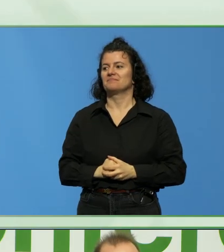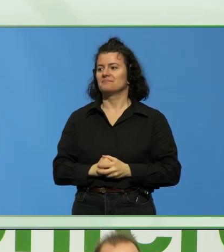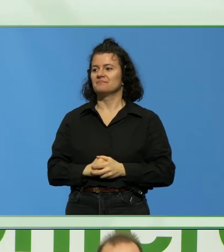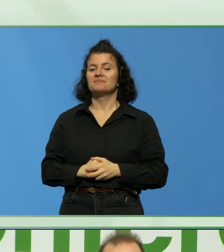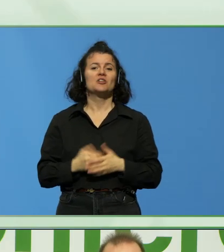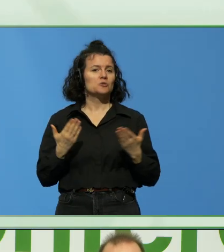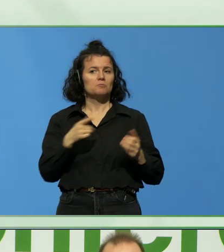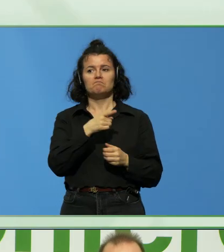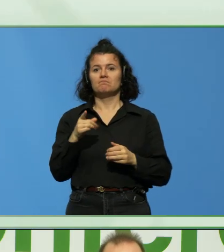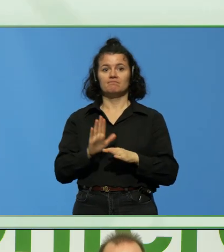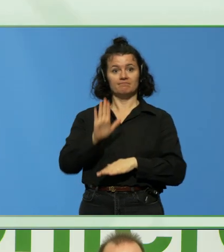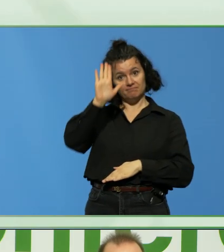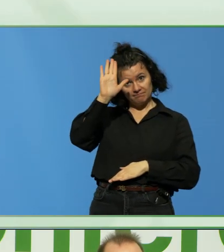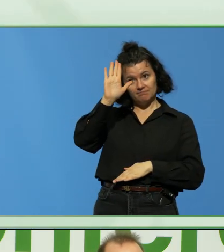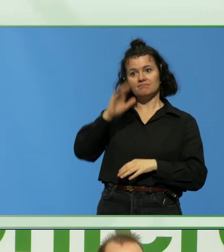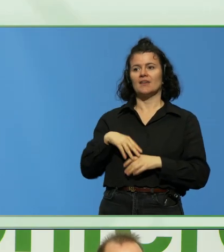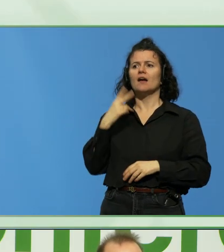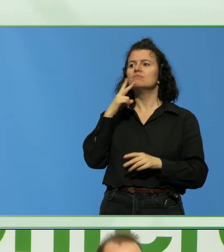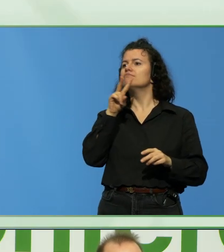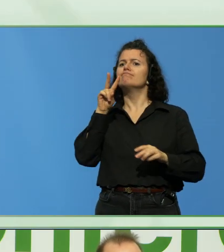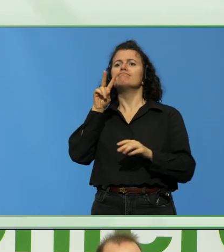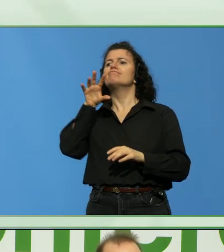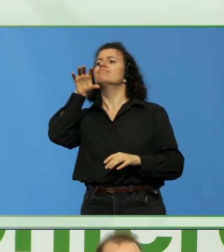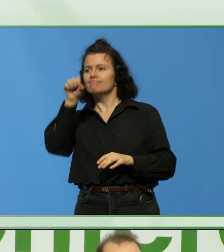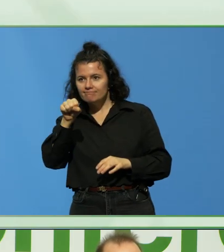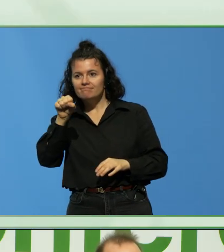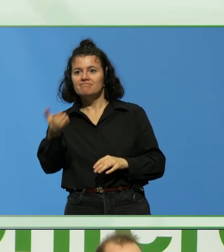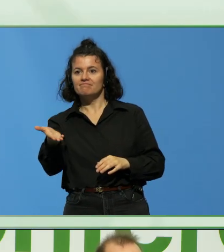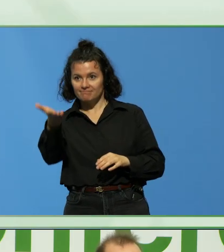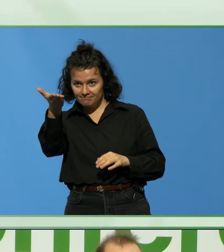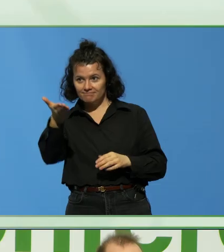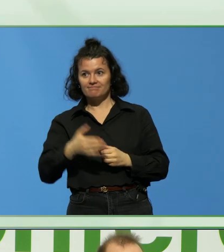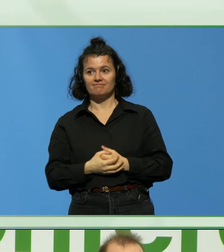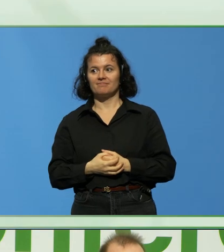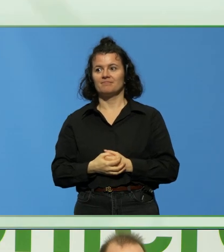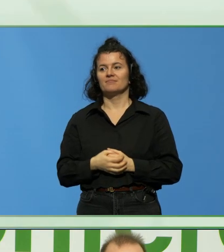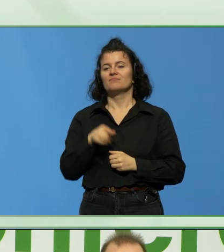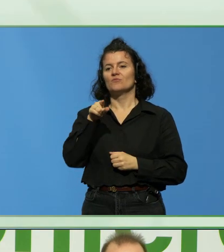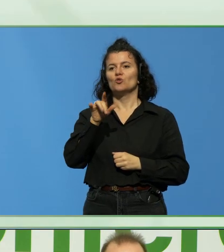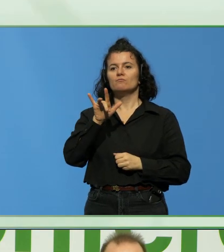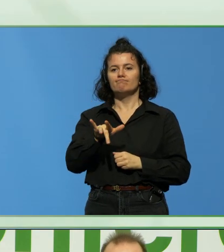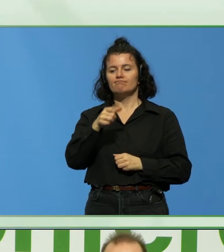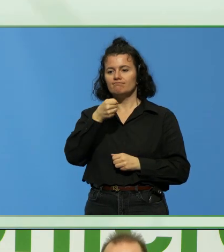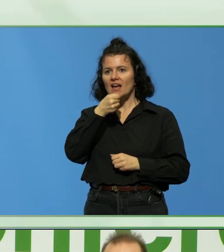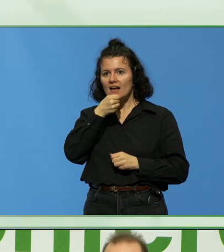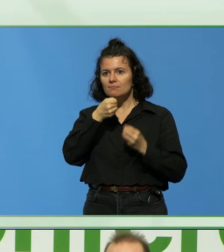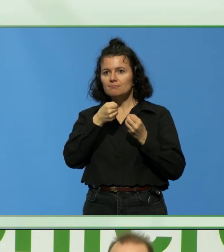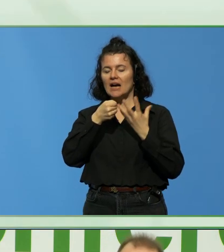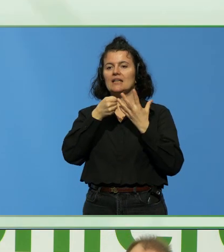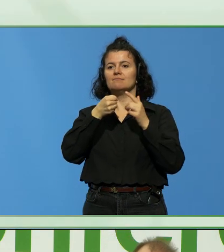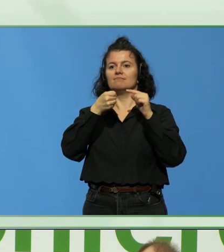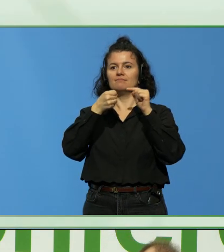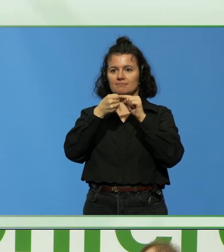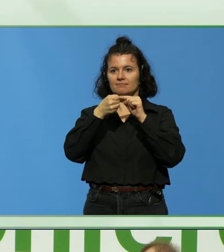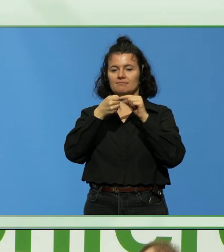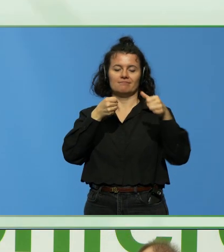raise your hand. I will then see you. I will kindly ask you to then activate the microphone in front of you with a square button. And